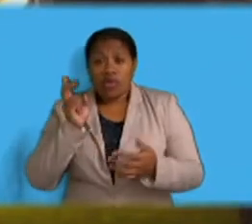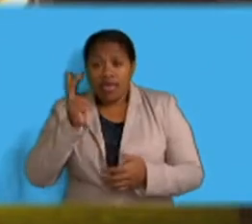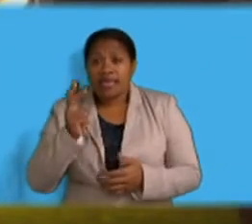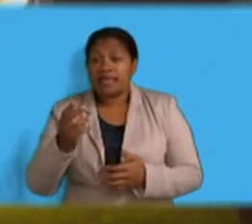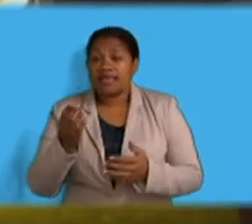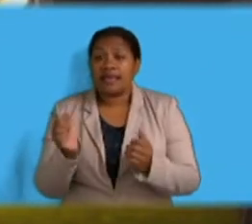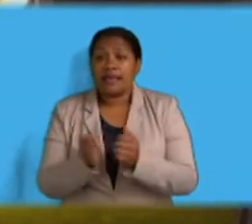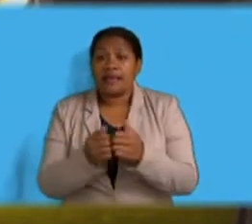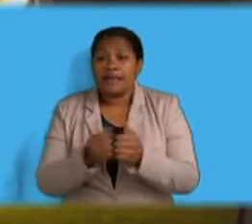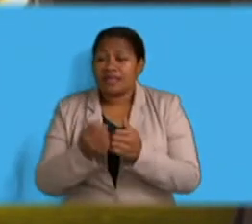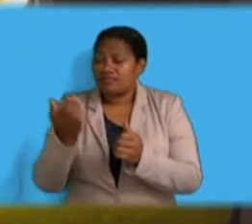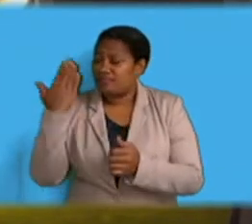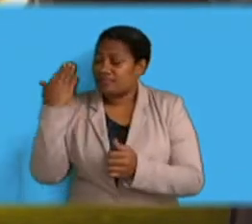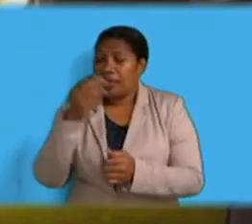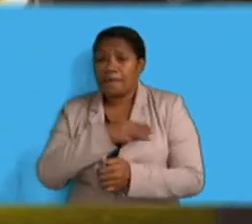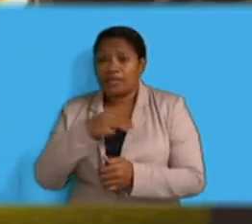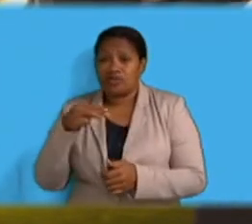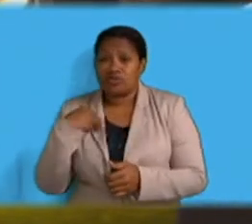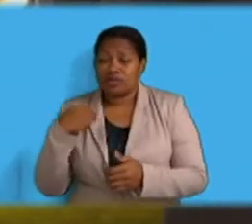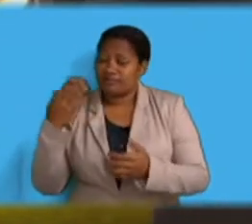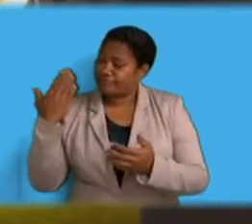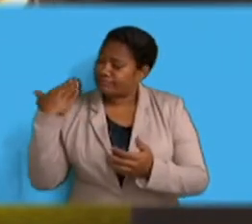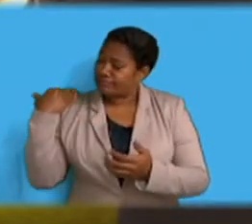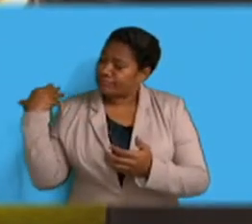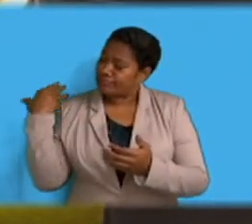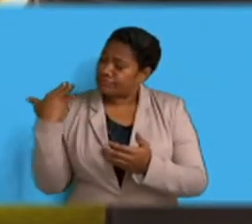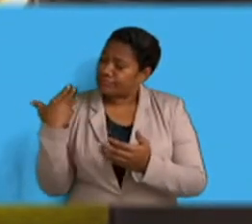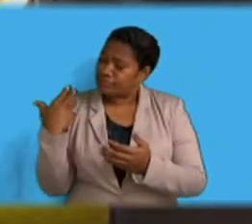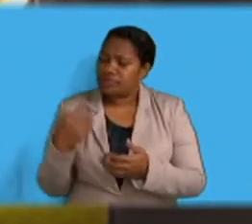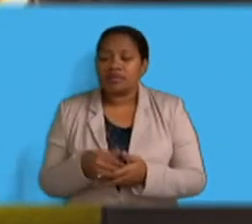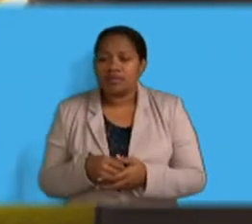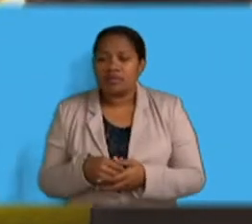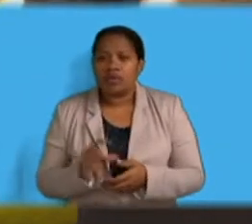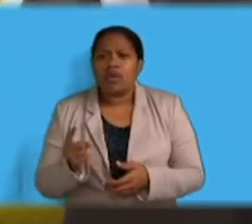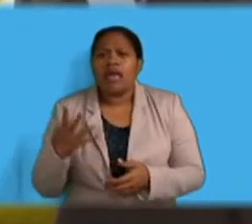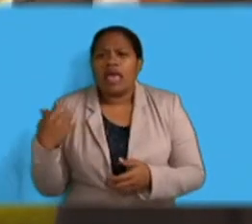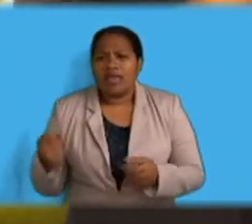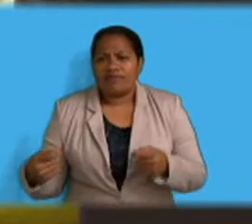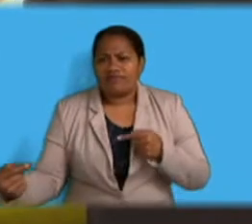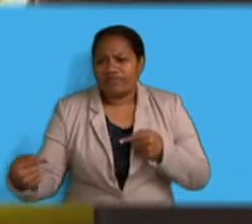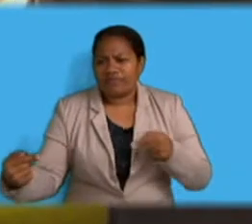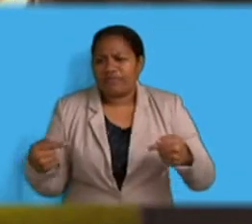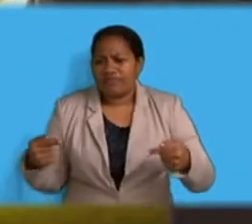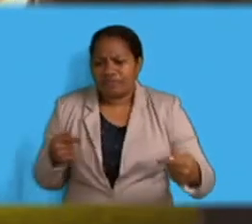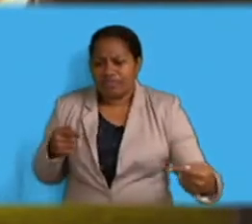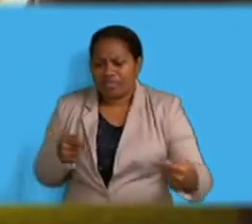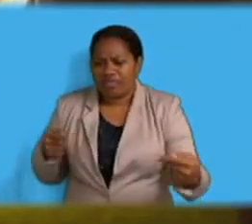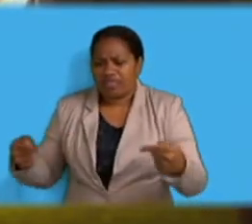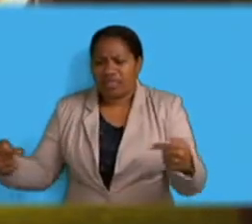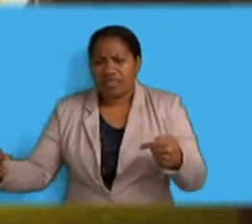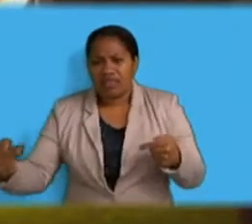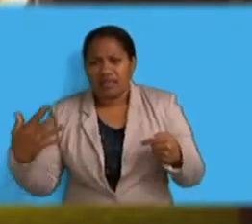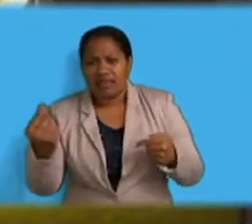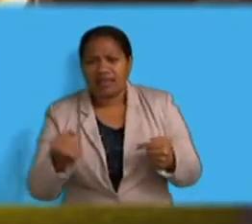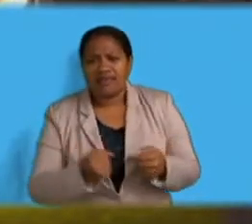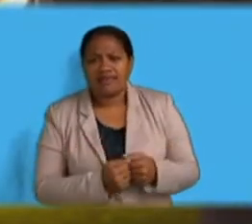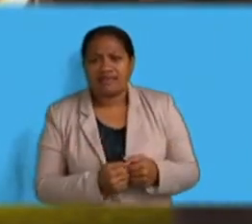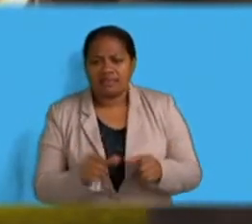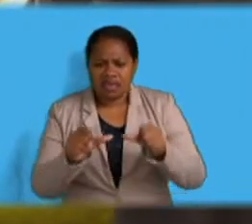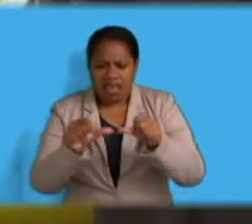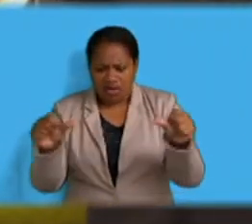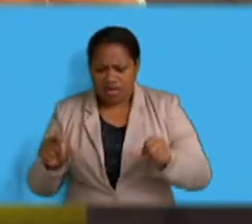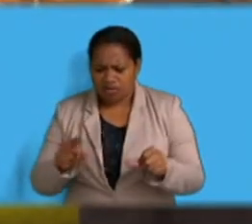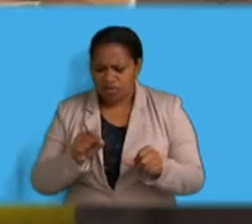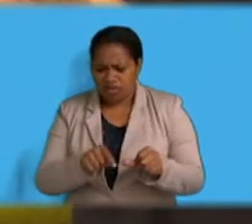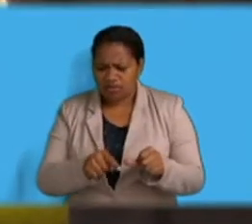in silos. There's a lot of territorial warfare. Lands Department is doing this, Agriculture is doing